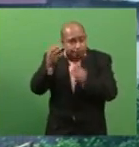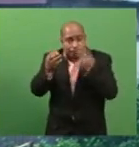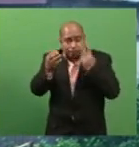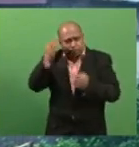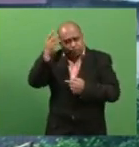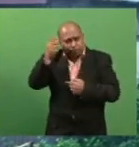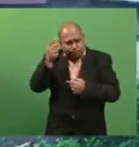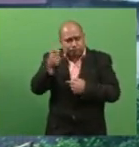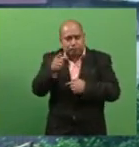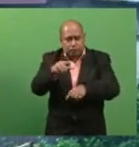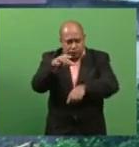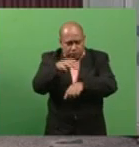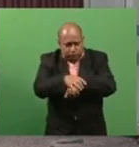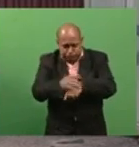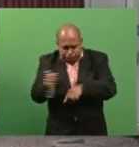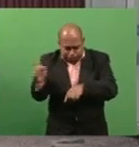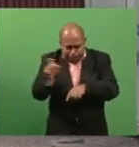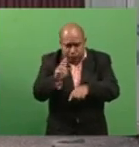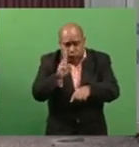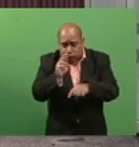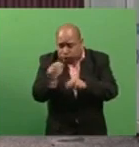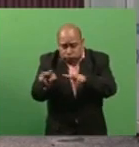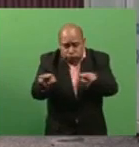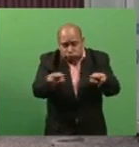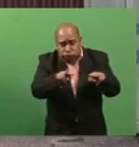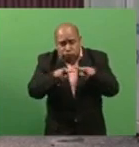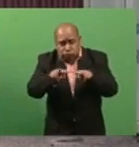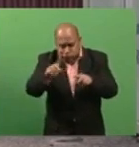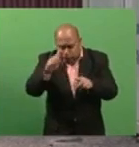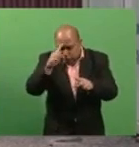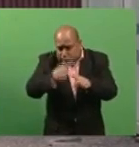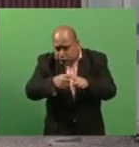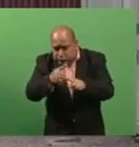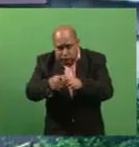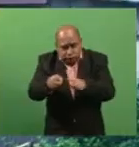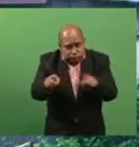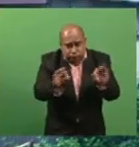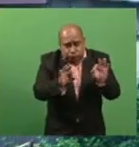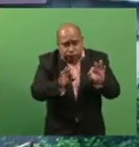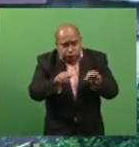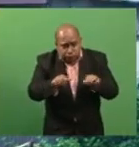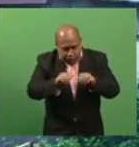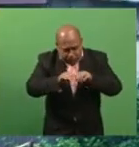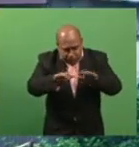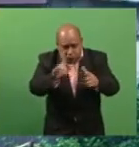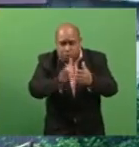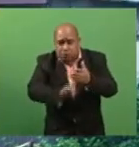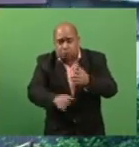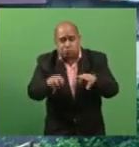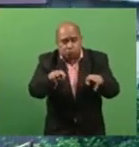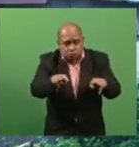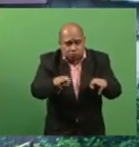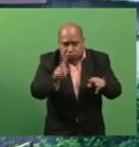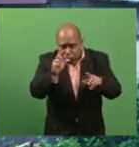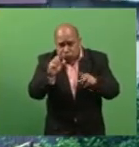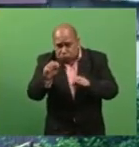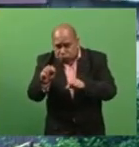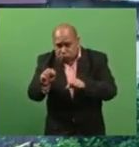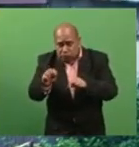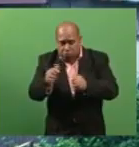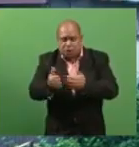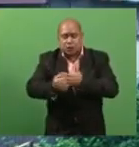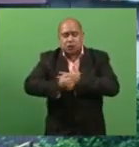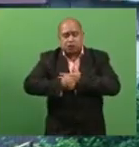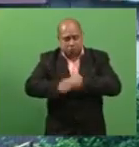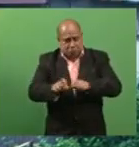us daily because of the sickness that is going around now, so that there can be precautionary measures taken